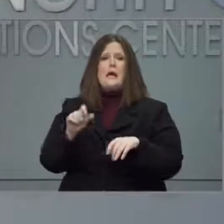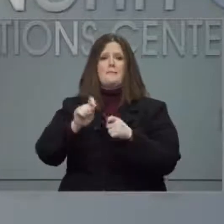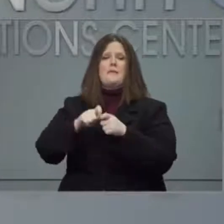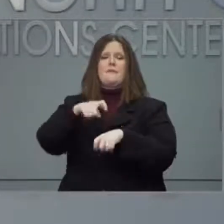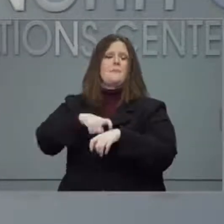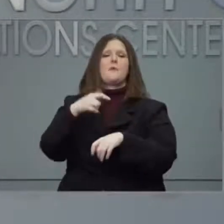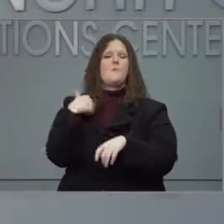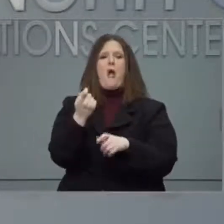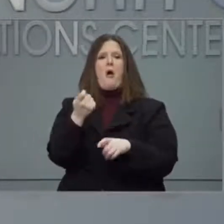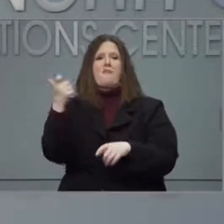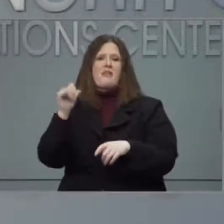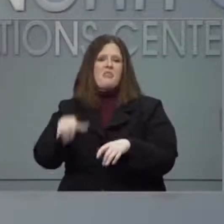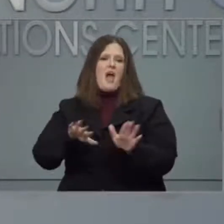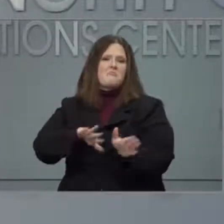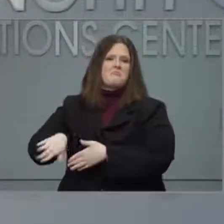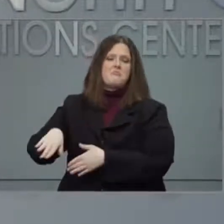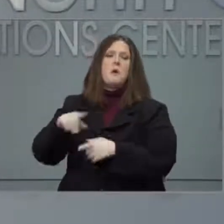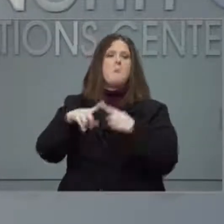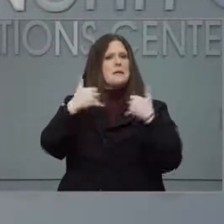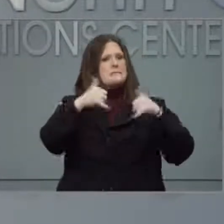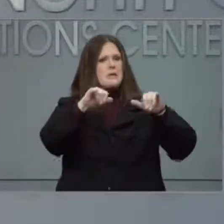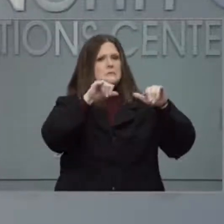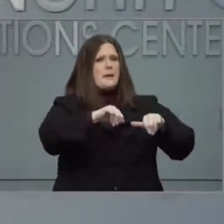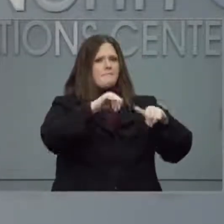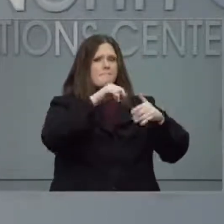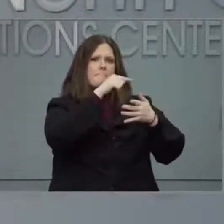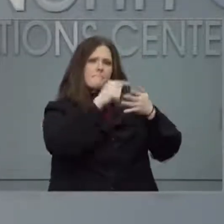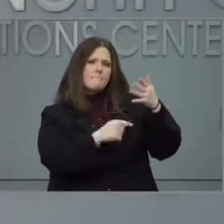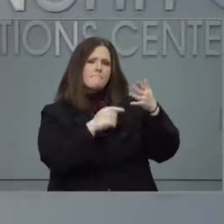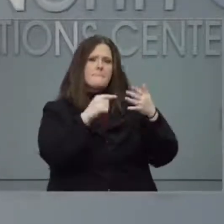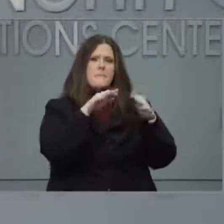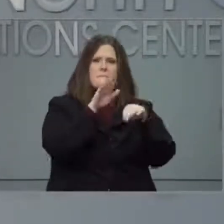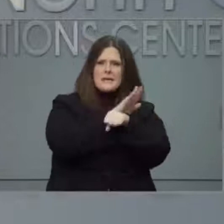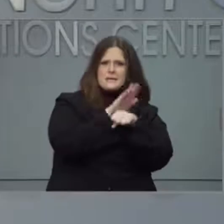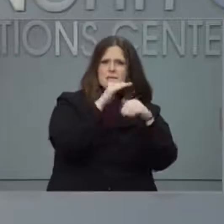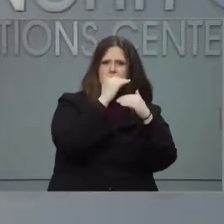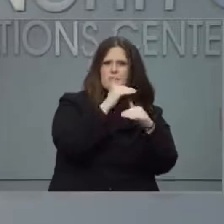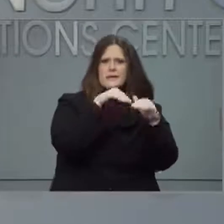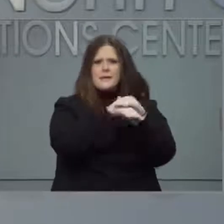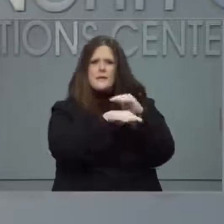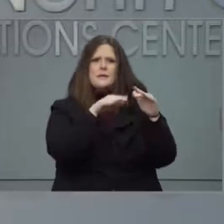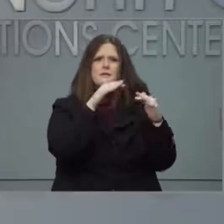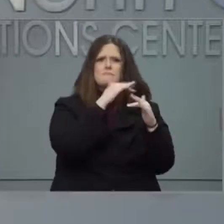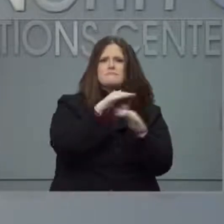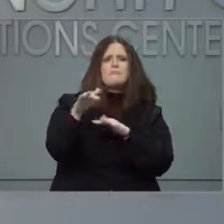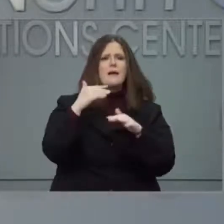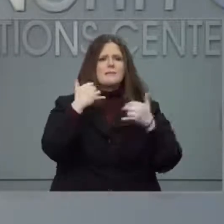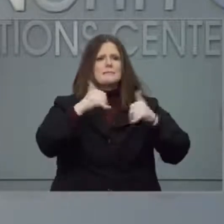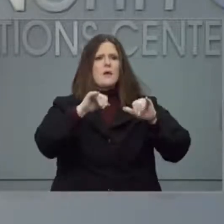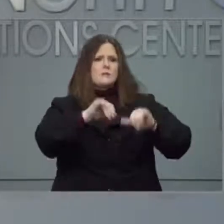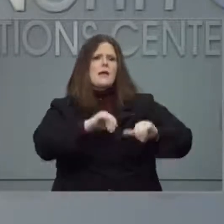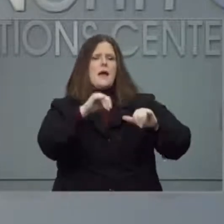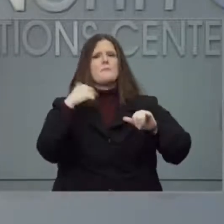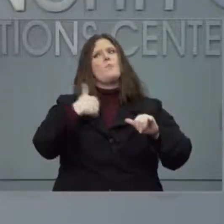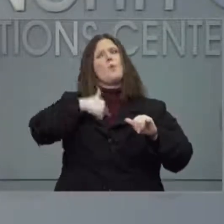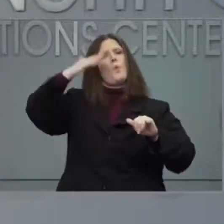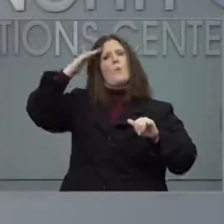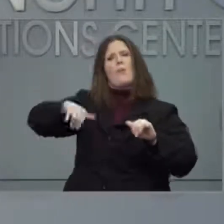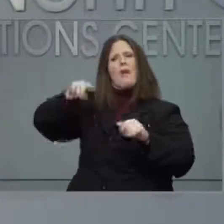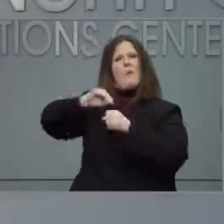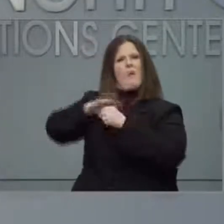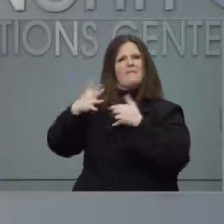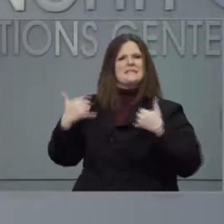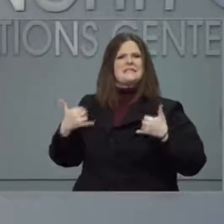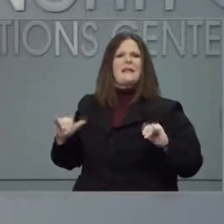other capacity restrictions in place and safety protocol requirements because we know that this virus is still here.